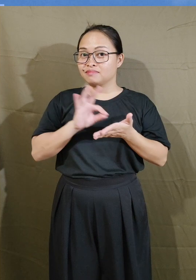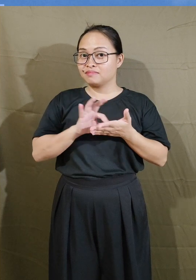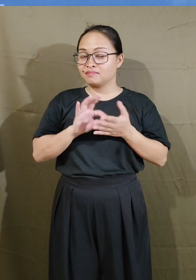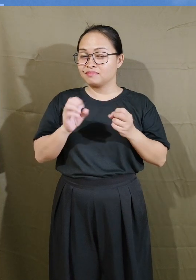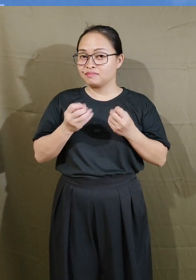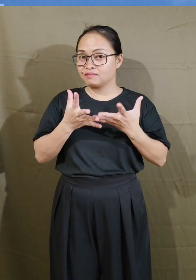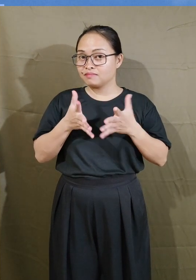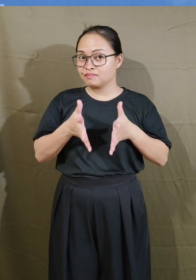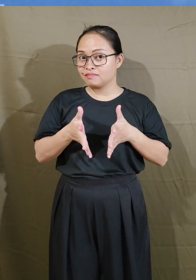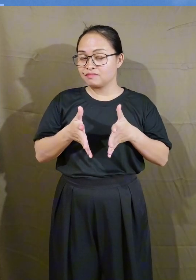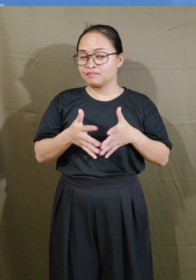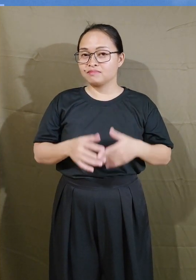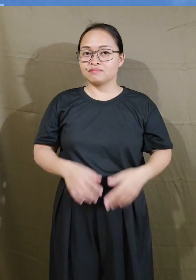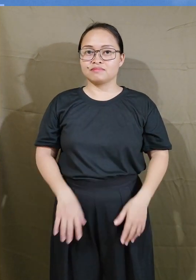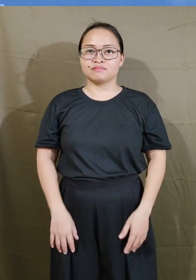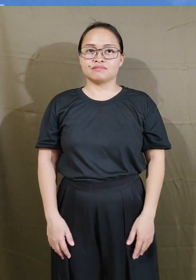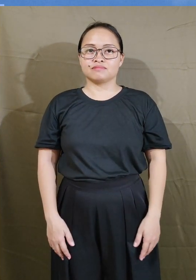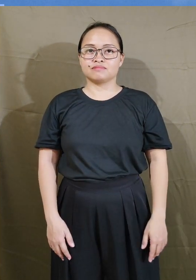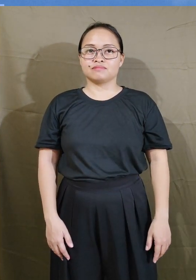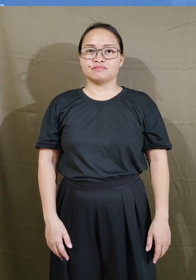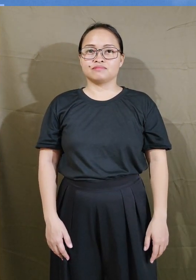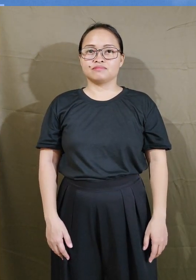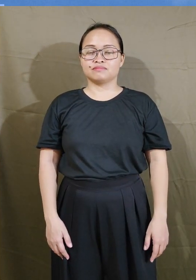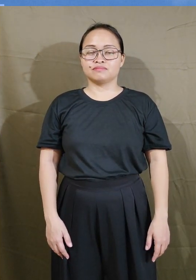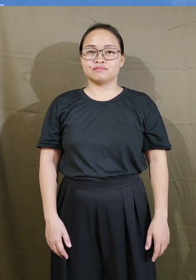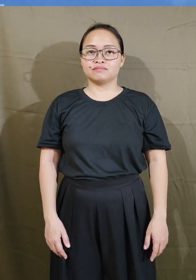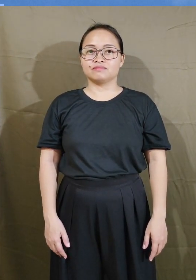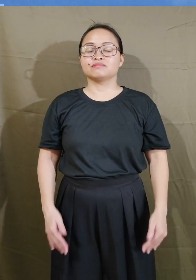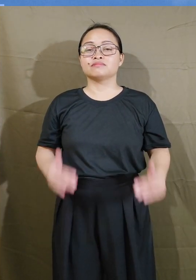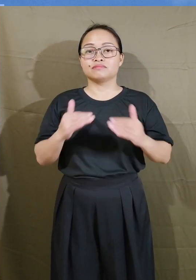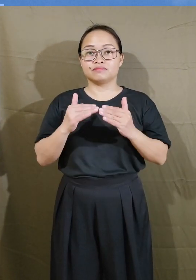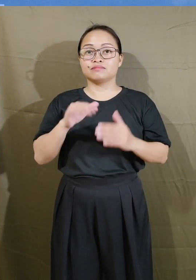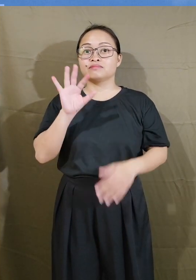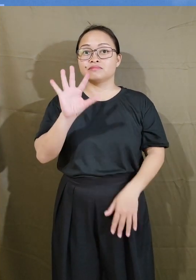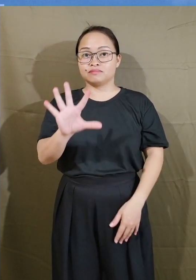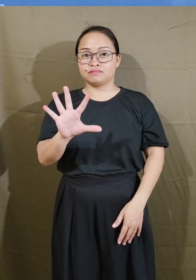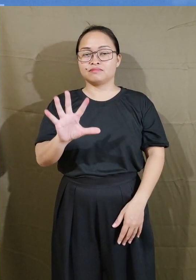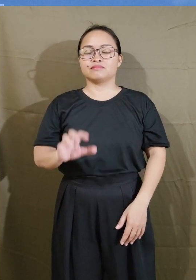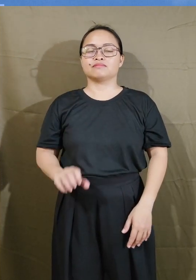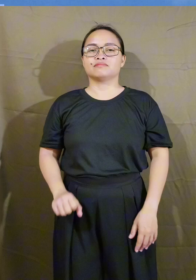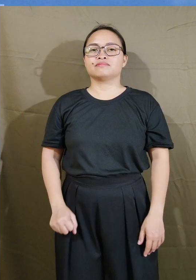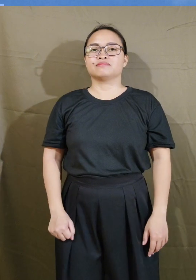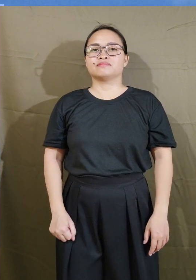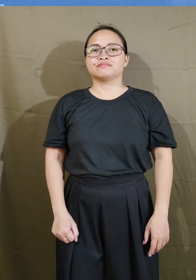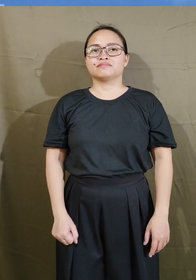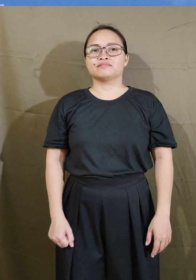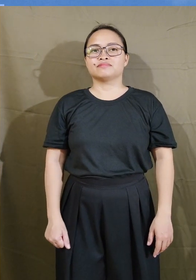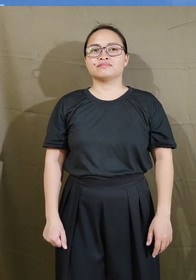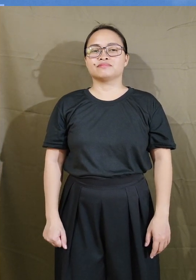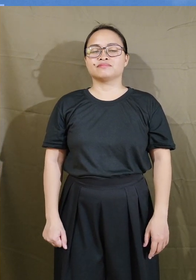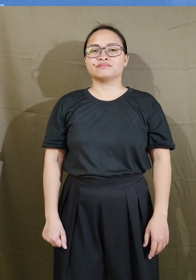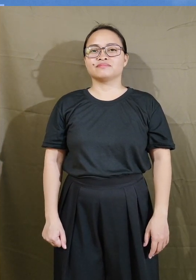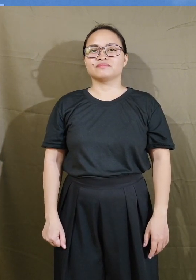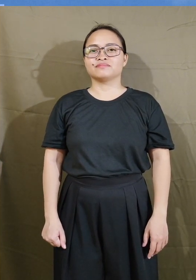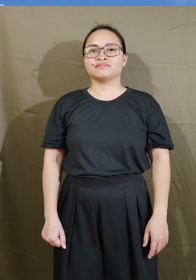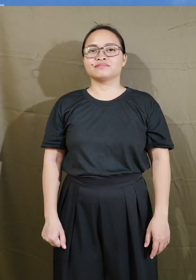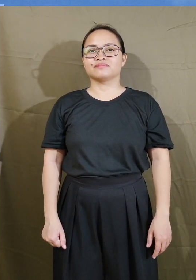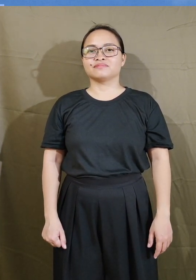count the remaining number of necklaces, it will give us 5 necklaces.